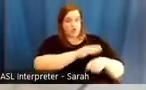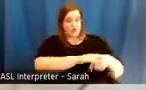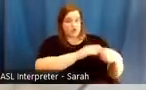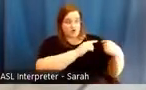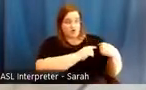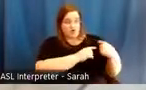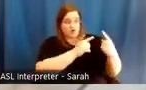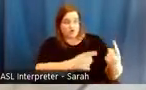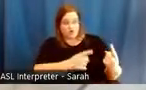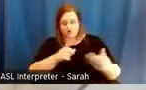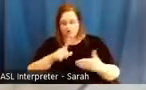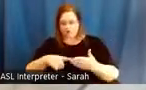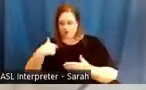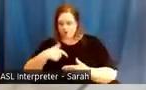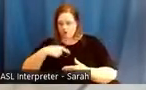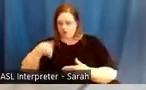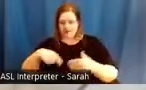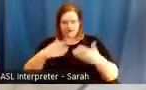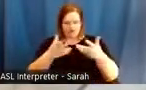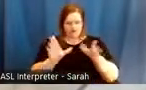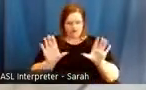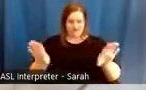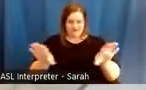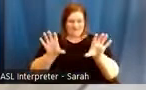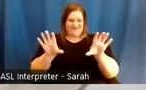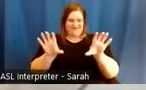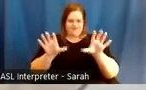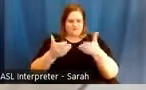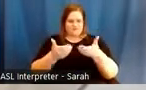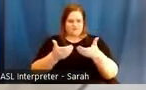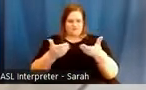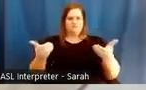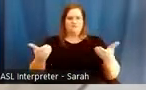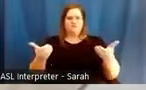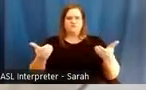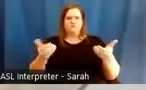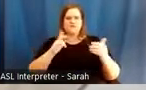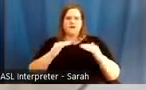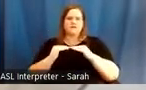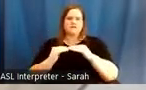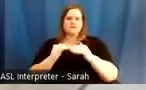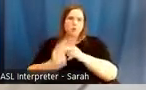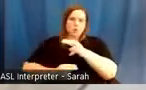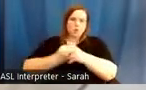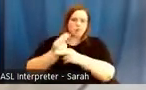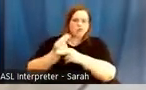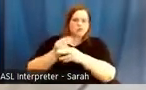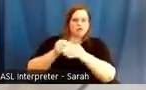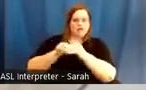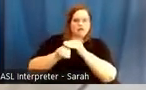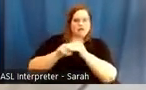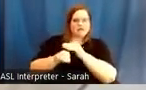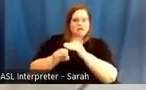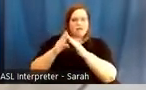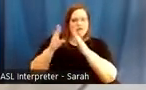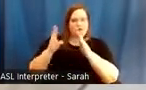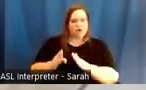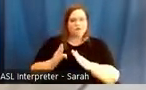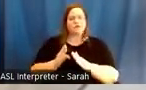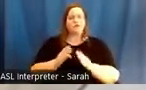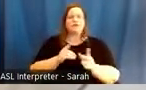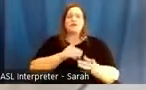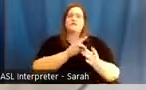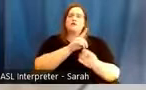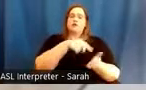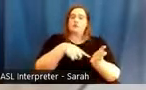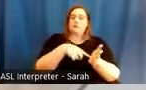all need to have accessible and universally accessible housing in our state. He mentioned that there is a bill right now